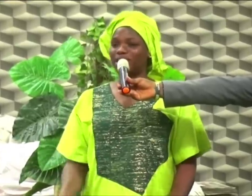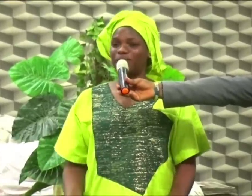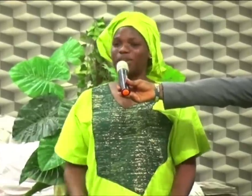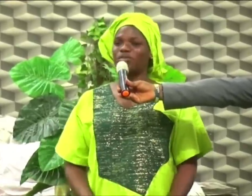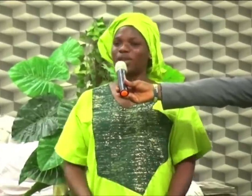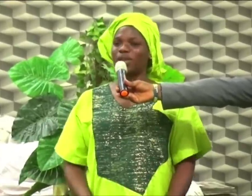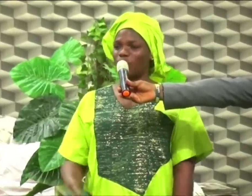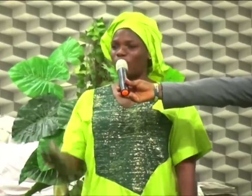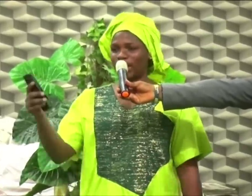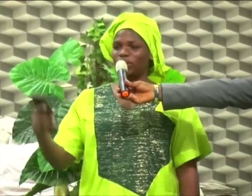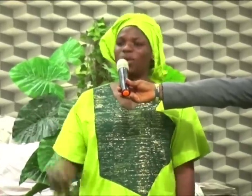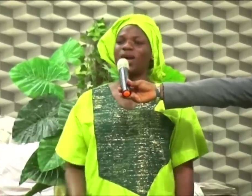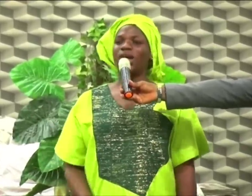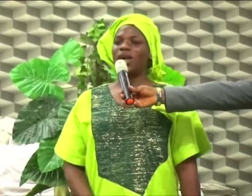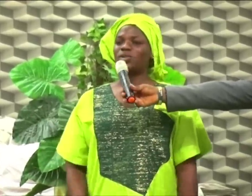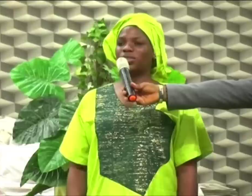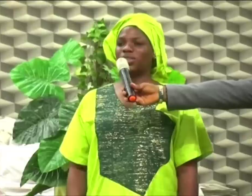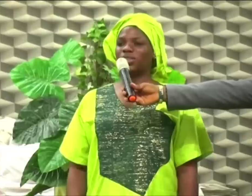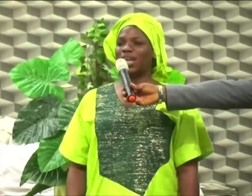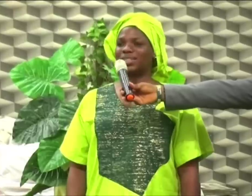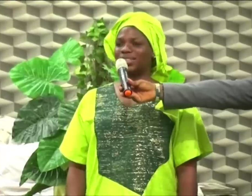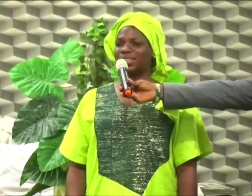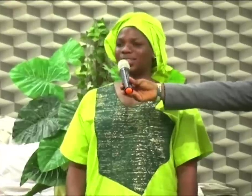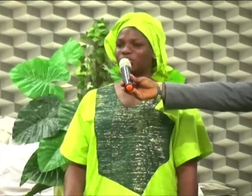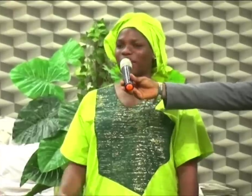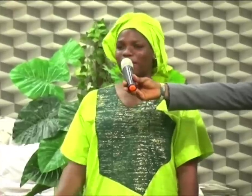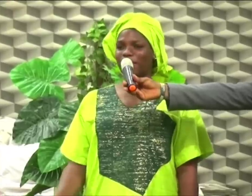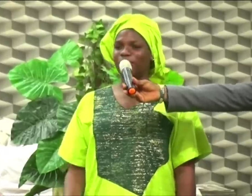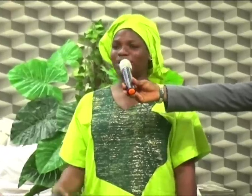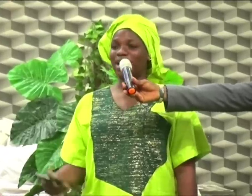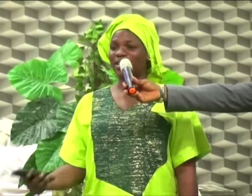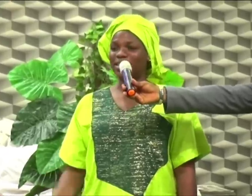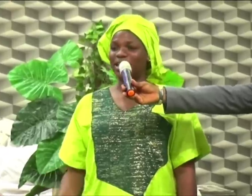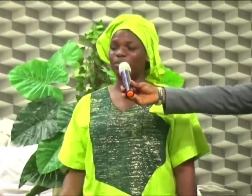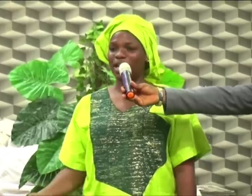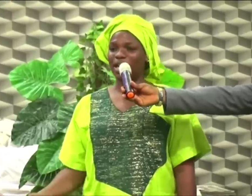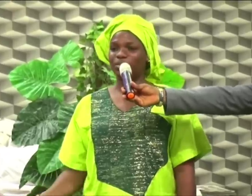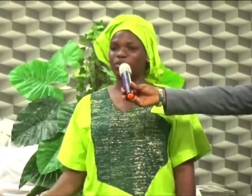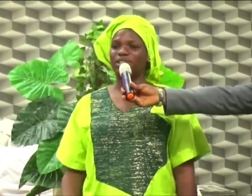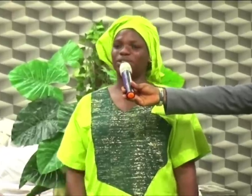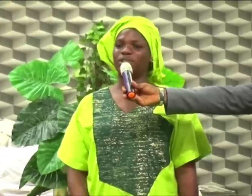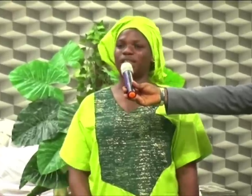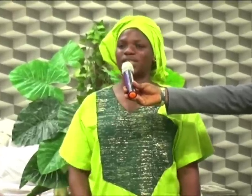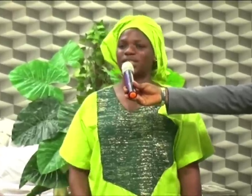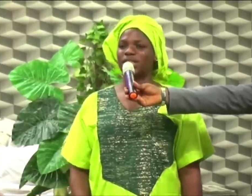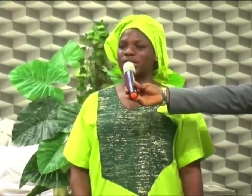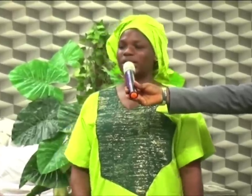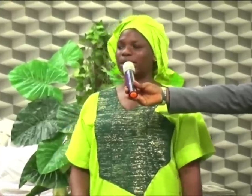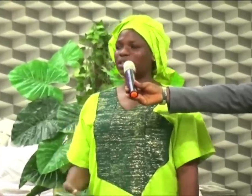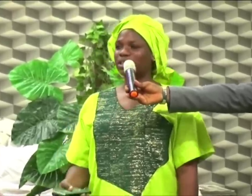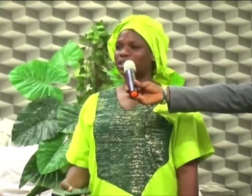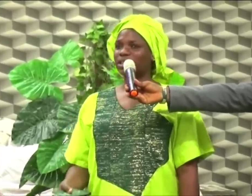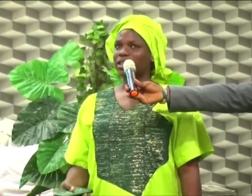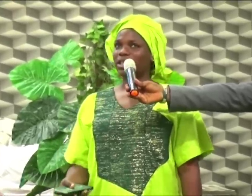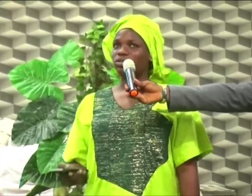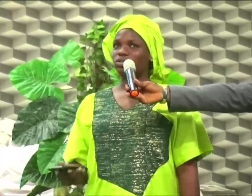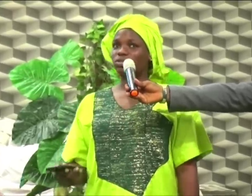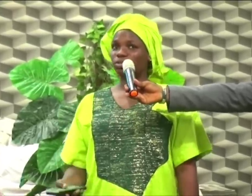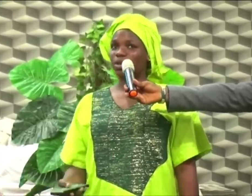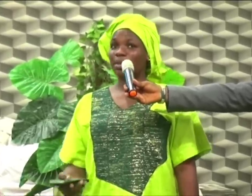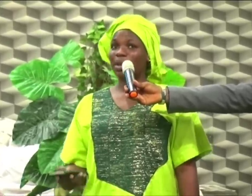pe kin lo mere wa. So but sha di November yen mo sha register mo se capturing and all that but o di